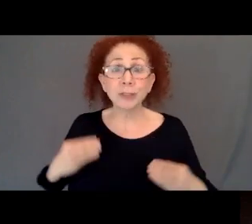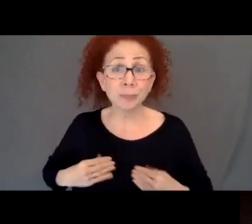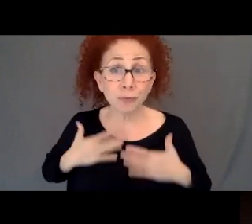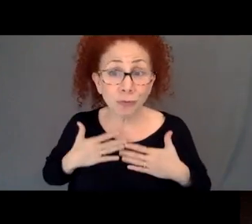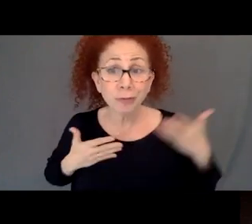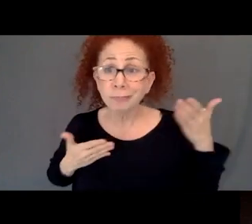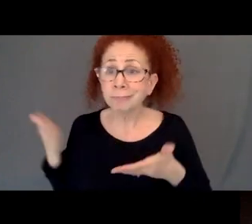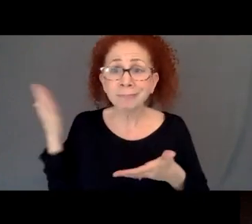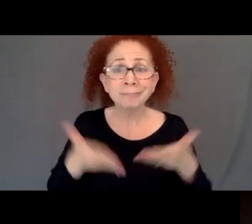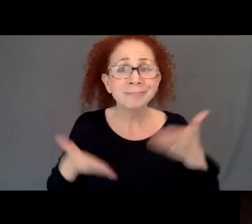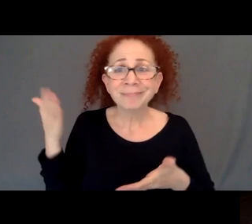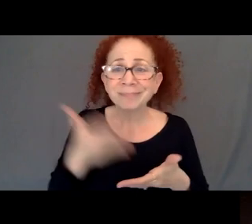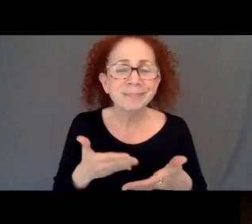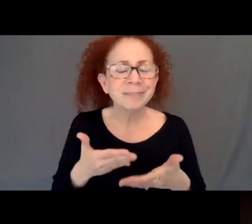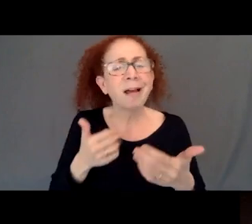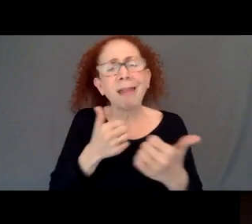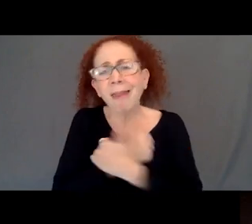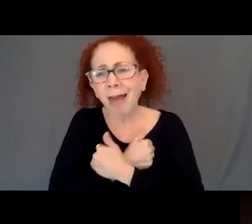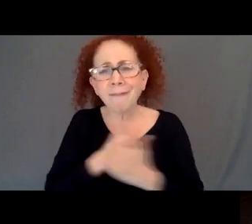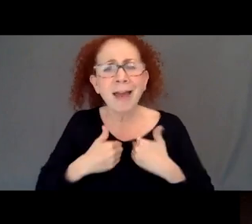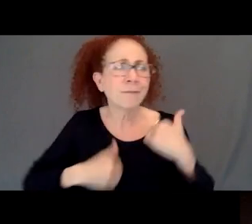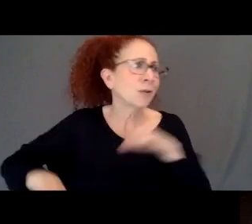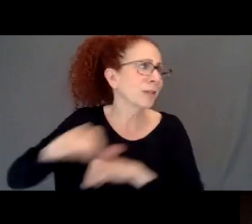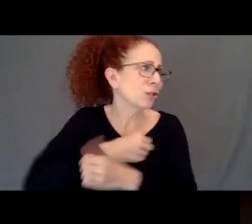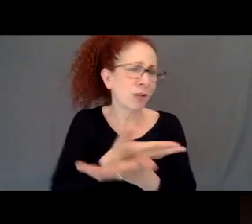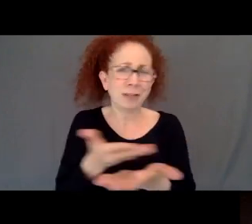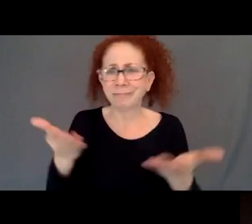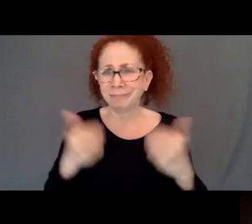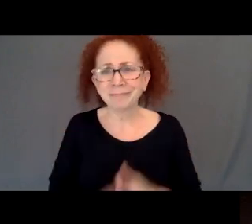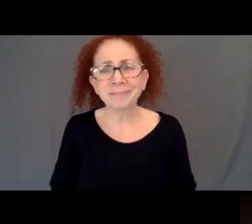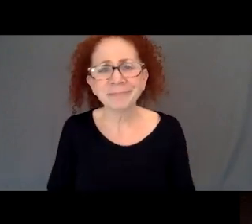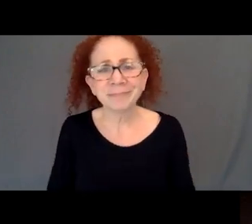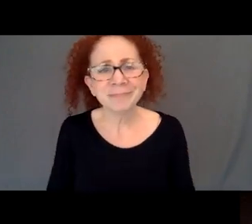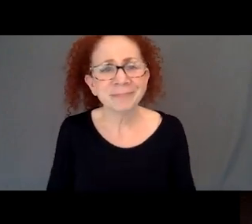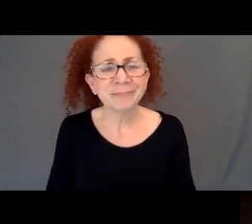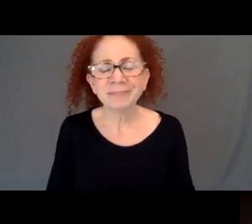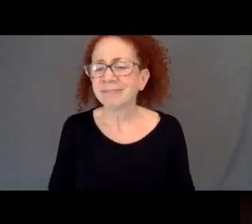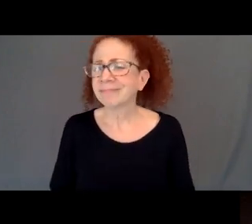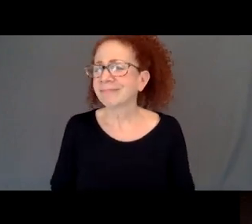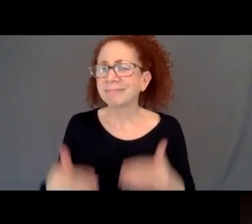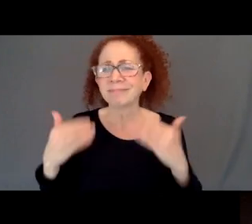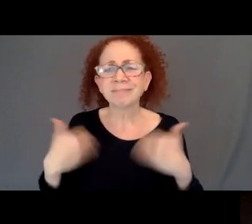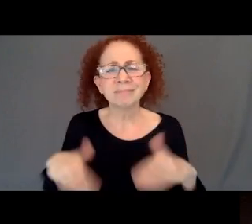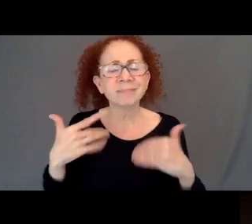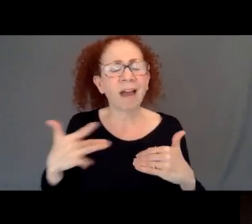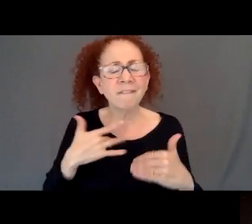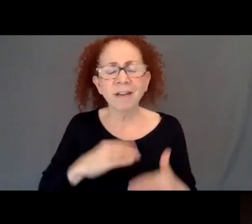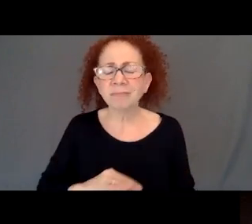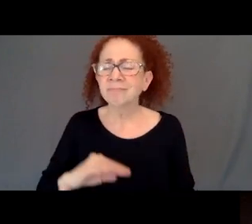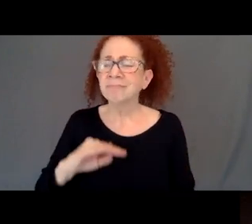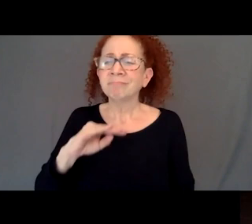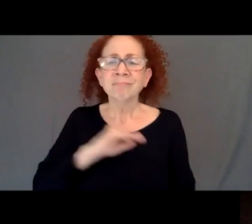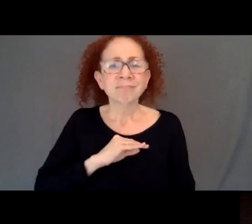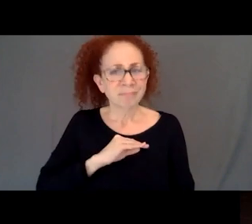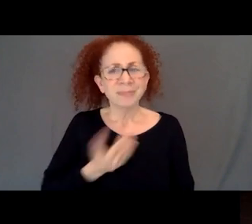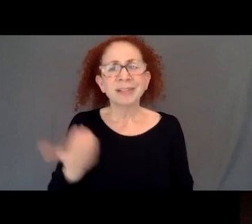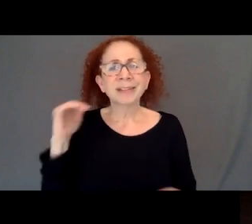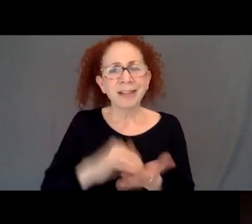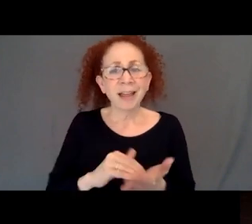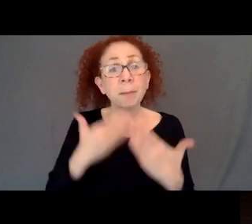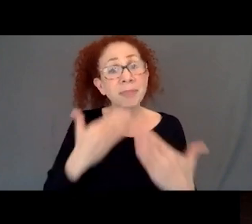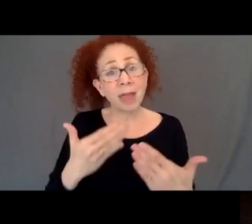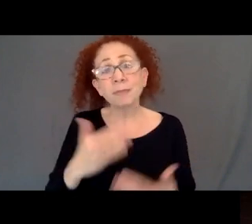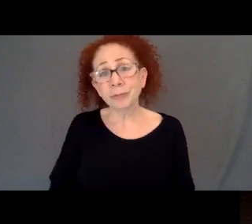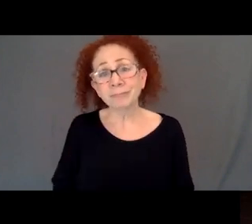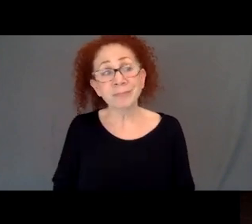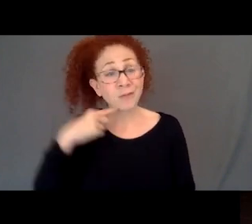inspiration, the love that we all have for one another. It really replenished me. I'm just so thankful